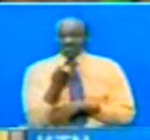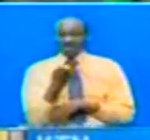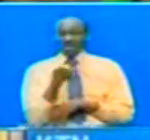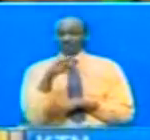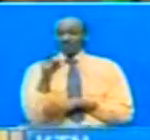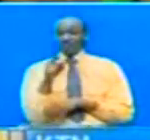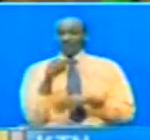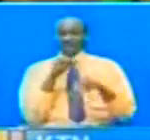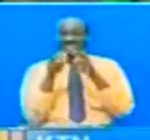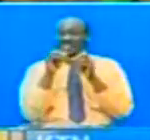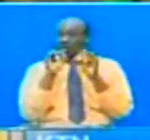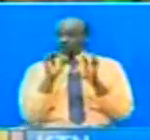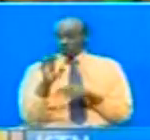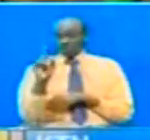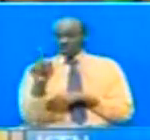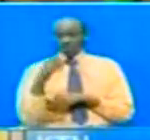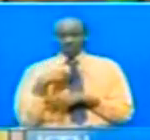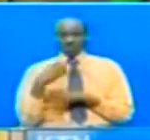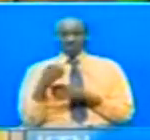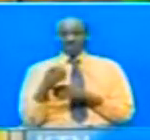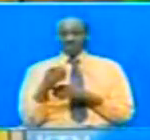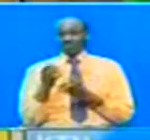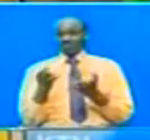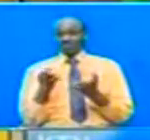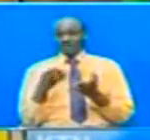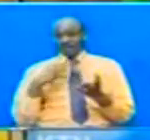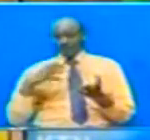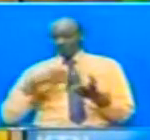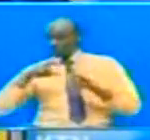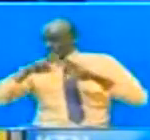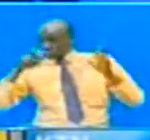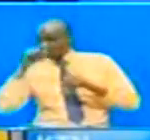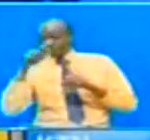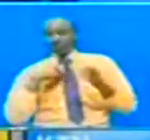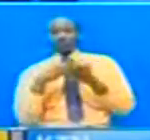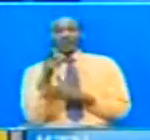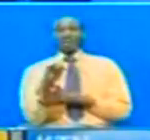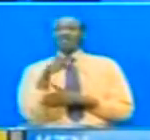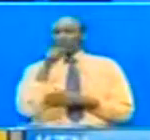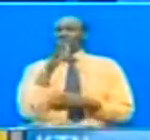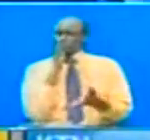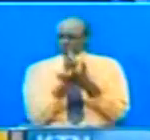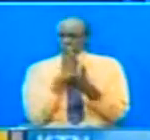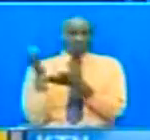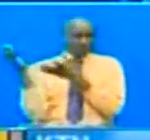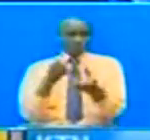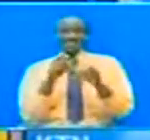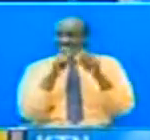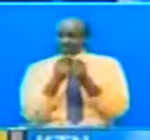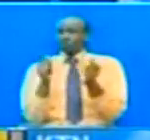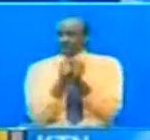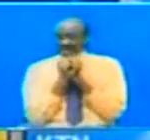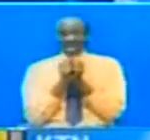one coach who's already being sought after by the Dutch national team. It is because he actually brought a team together